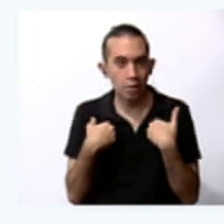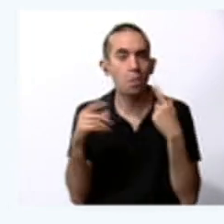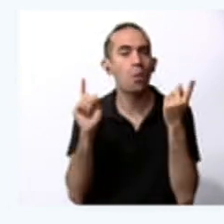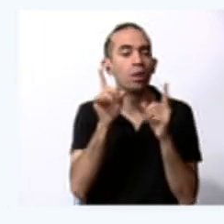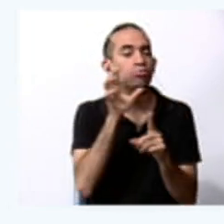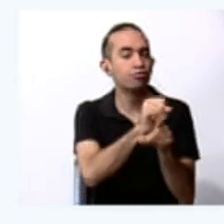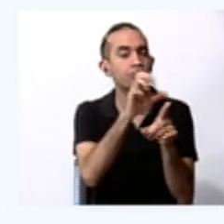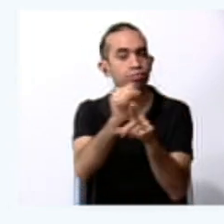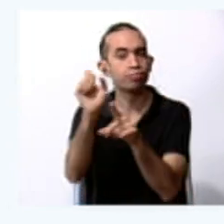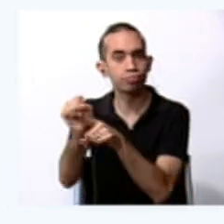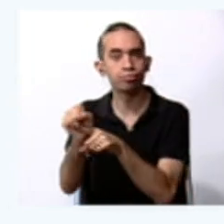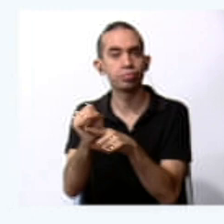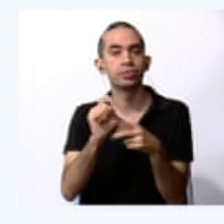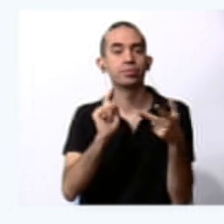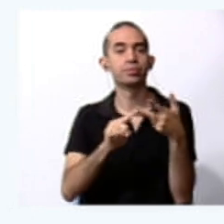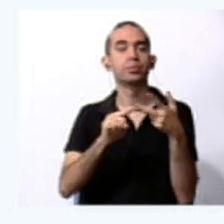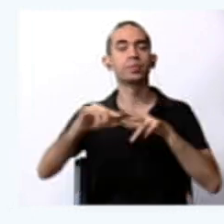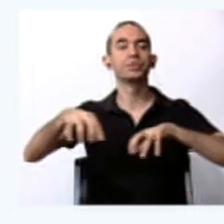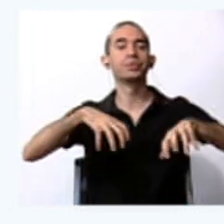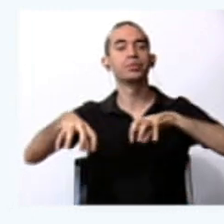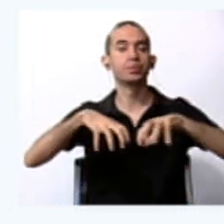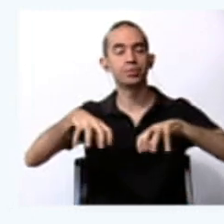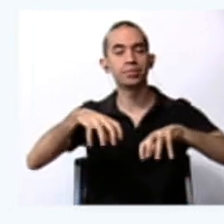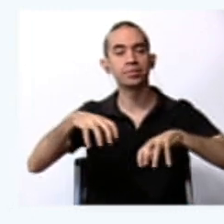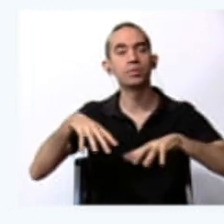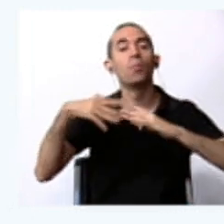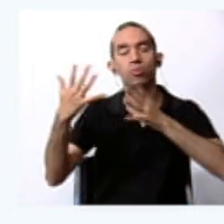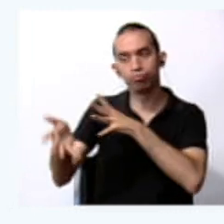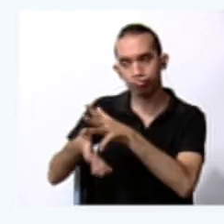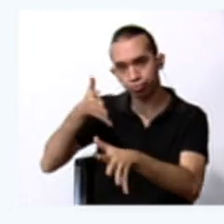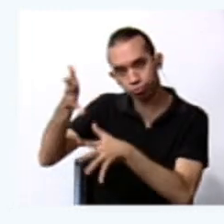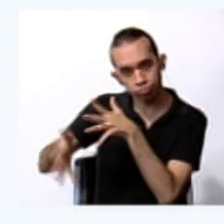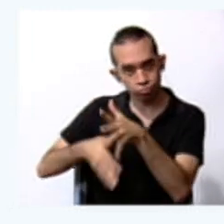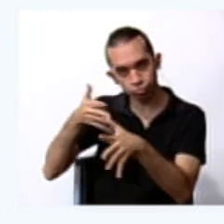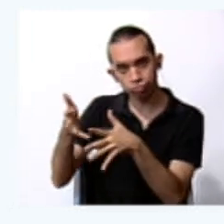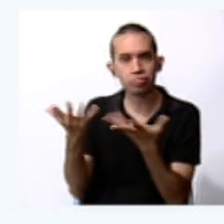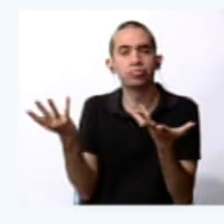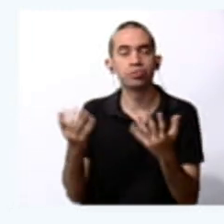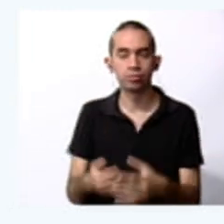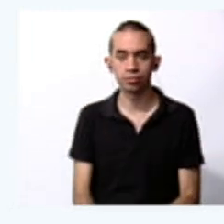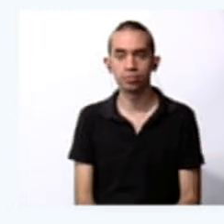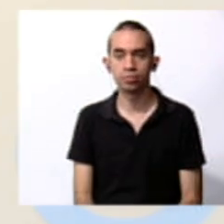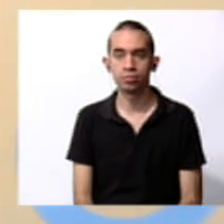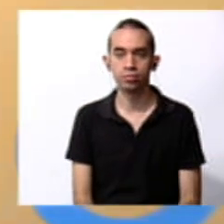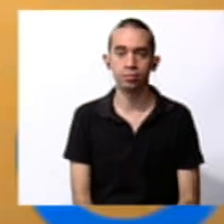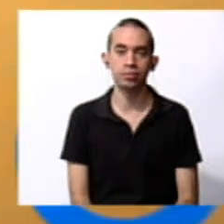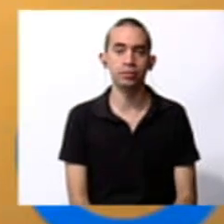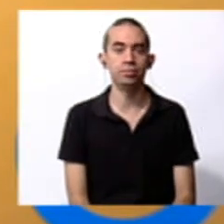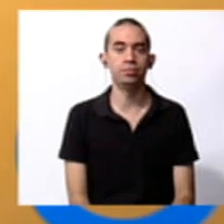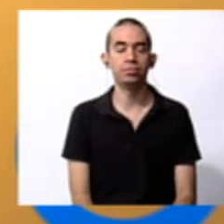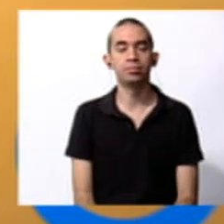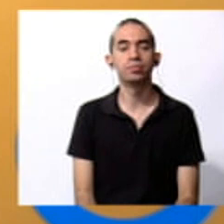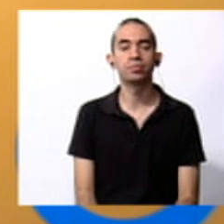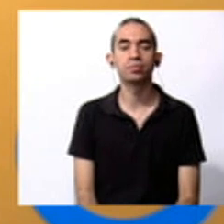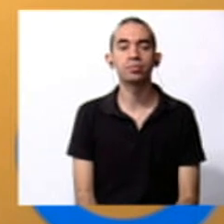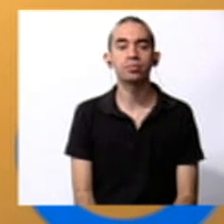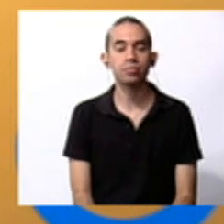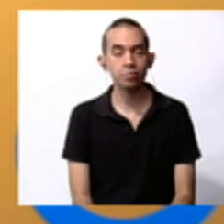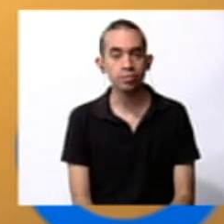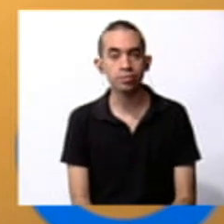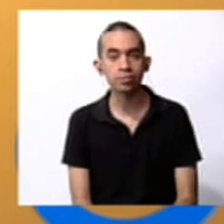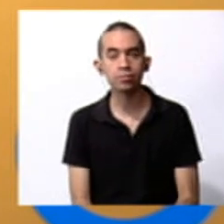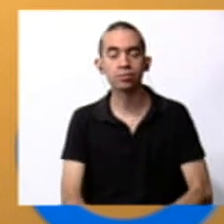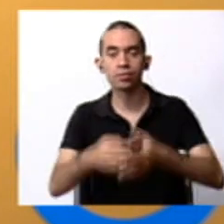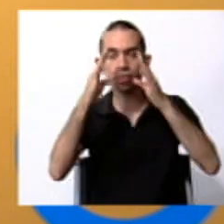story? And what actions does the farmer do to take care of the animals? Okay, Zoe, pay attention